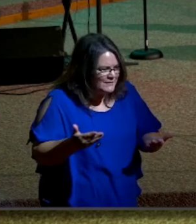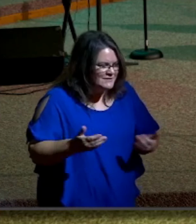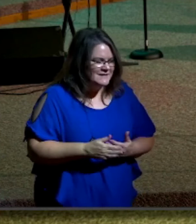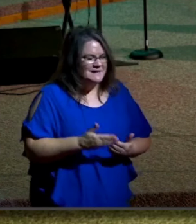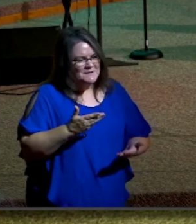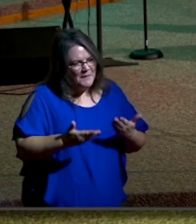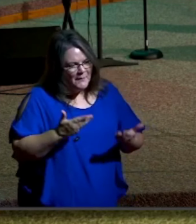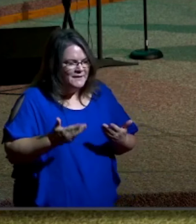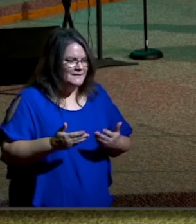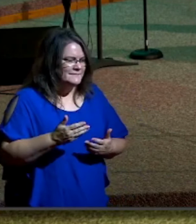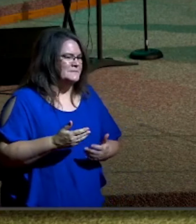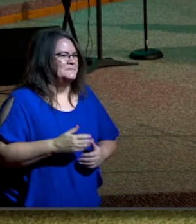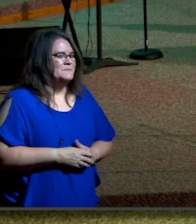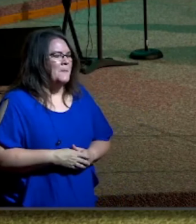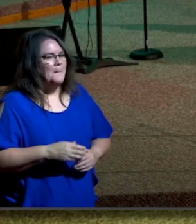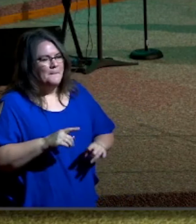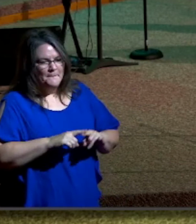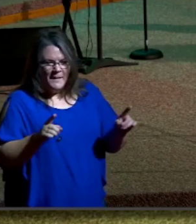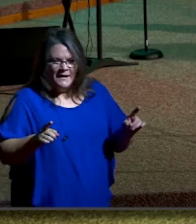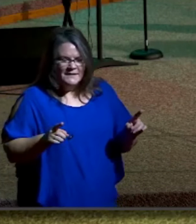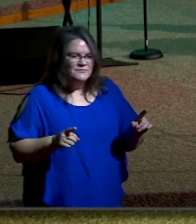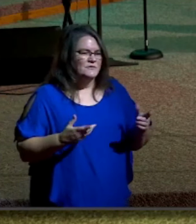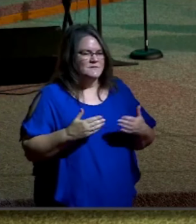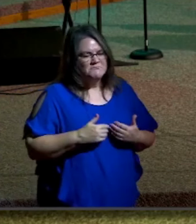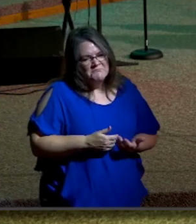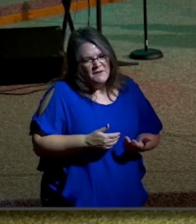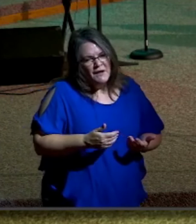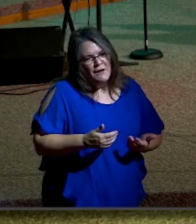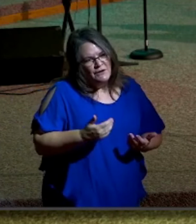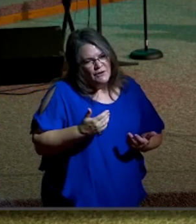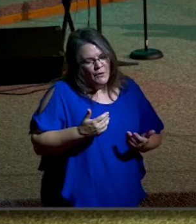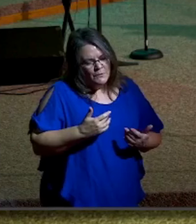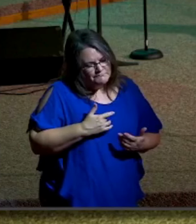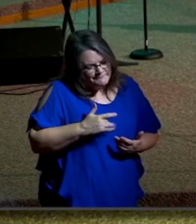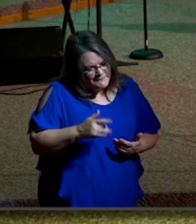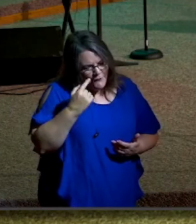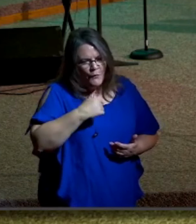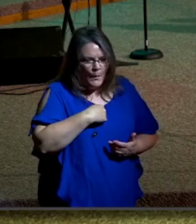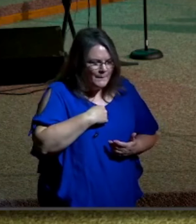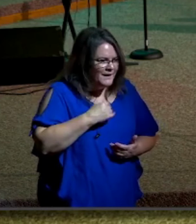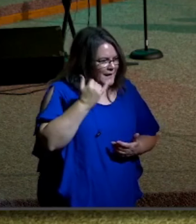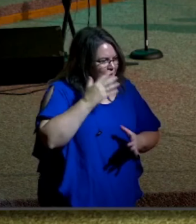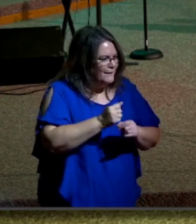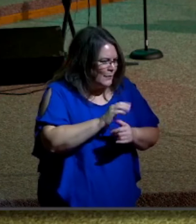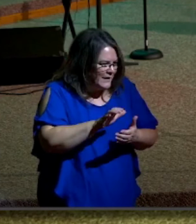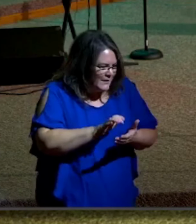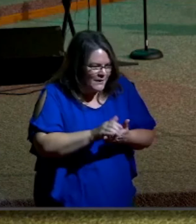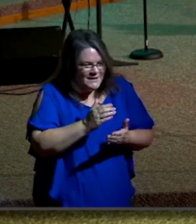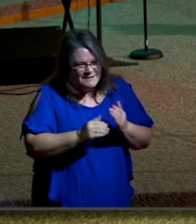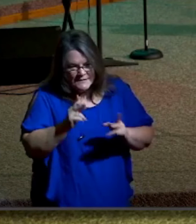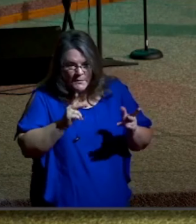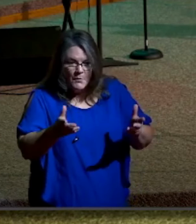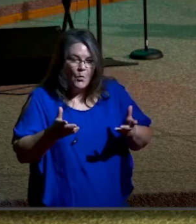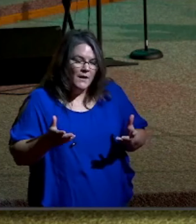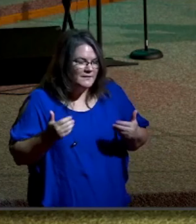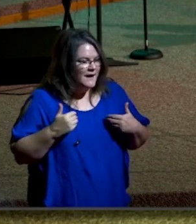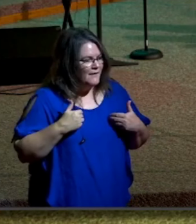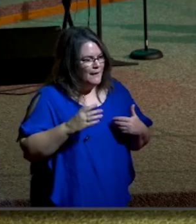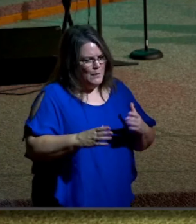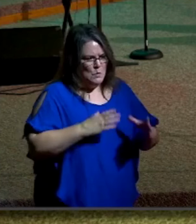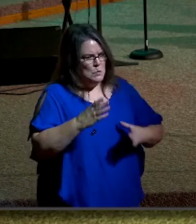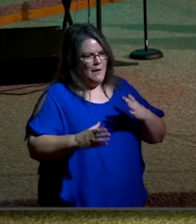you, but they were just sentimental, important for me. I mean, if you're getting married, like some people, they want to have a fancy wedding